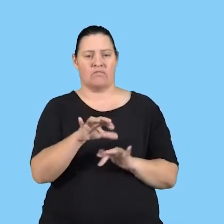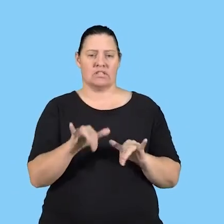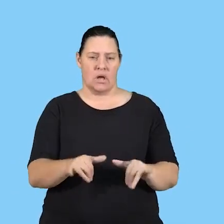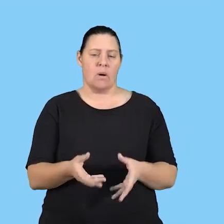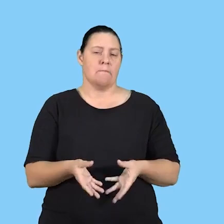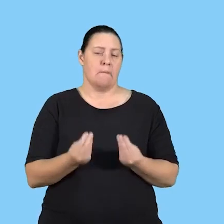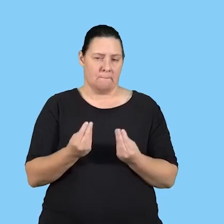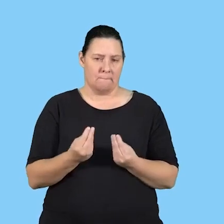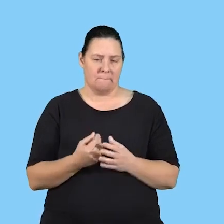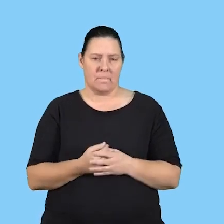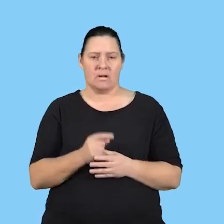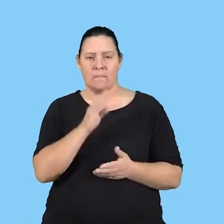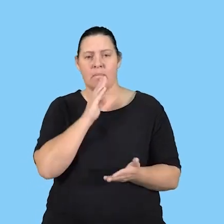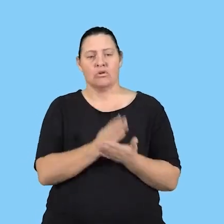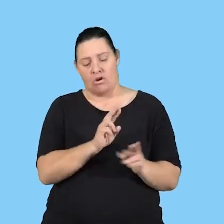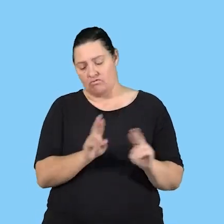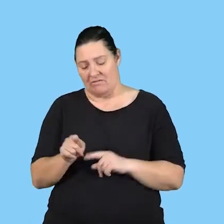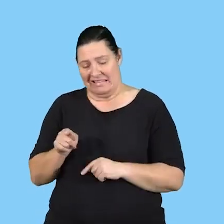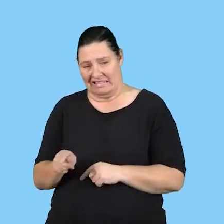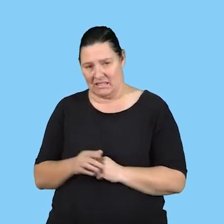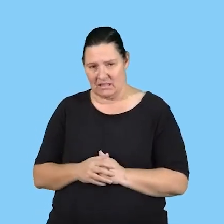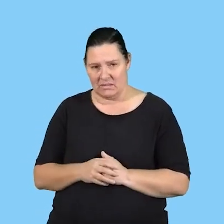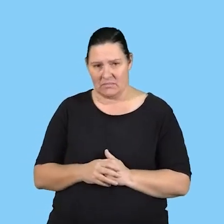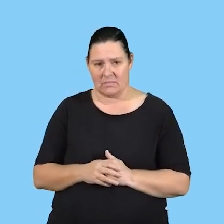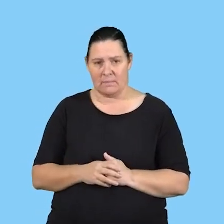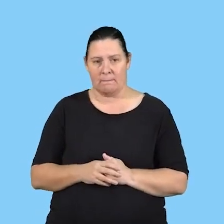now, so just make reference to them.